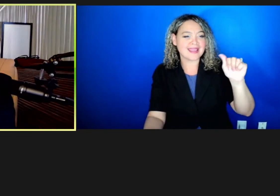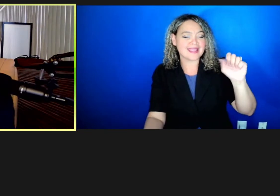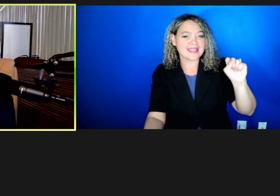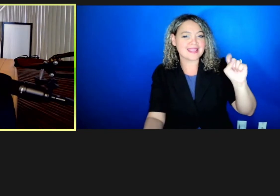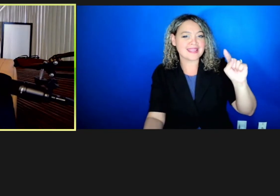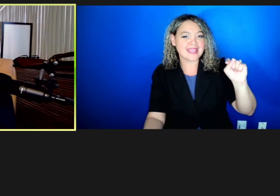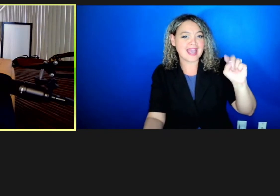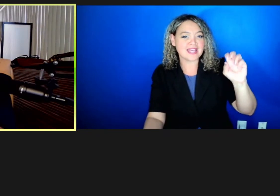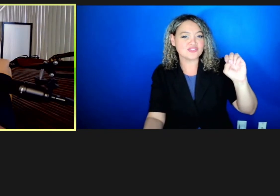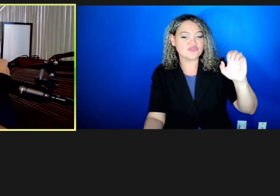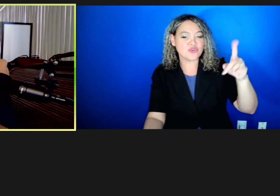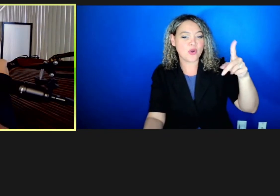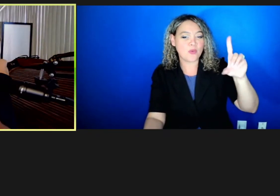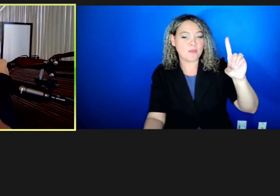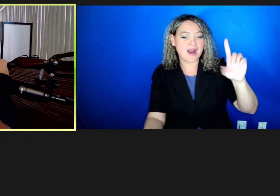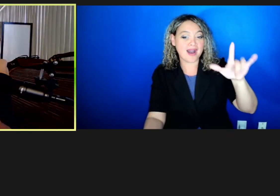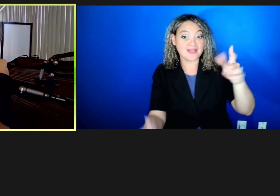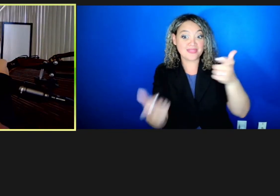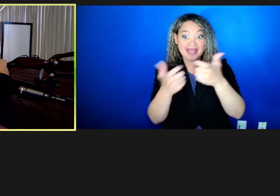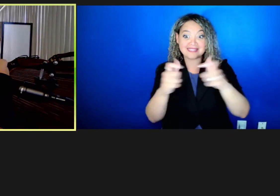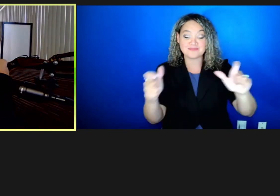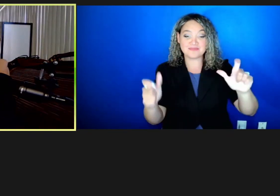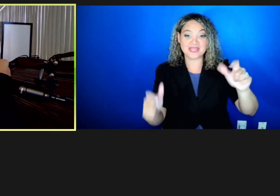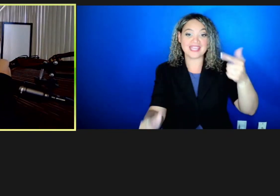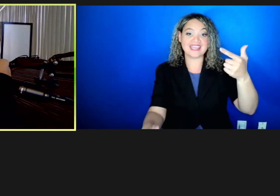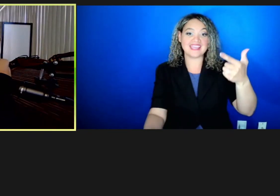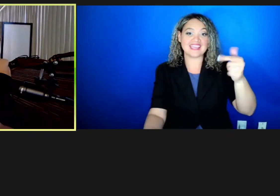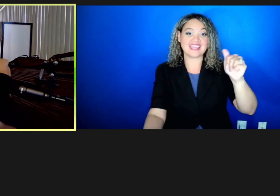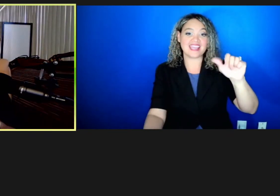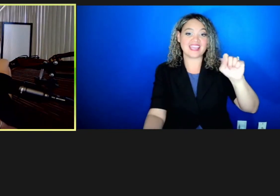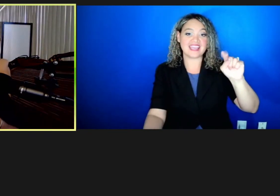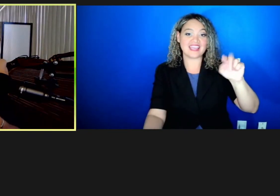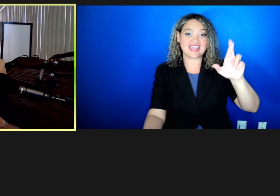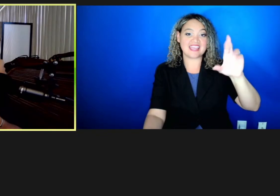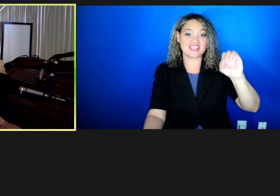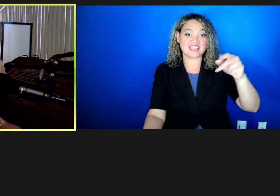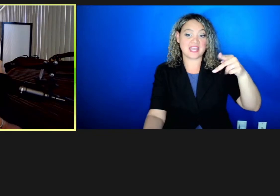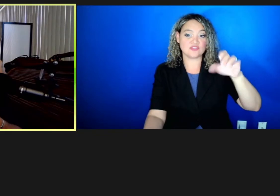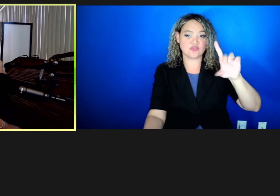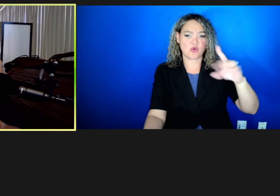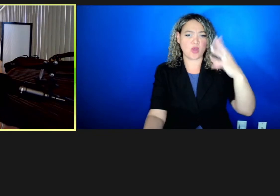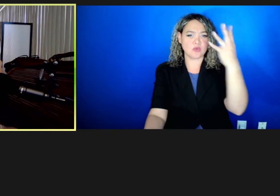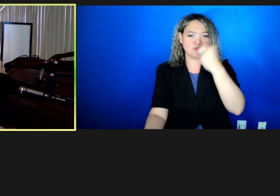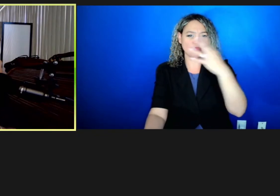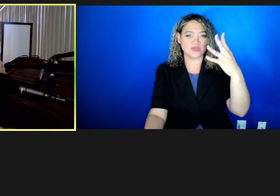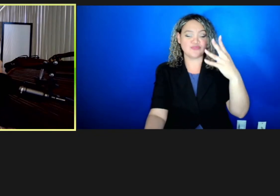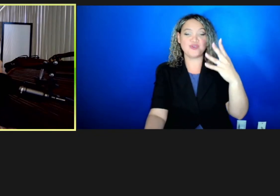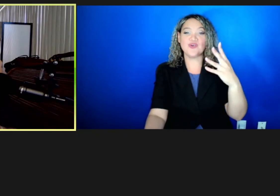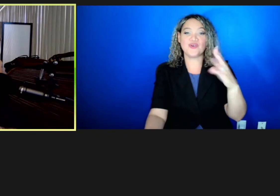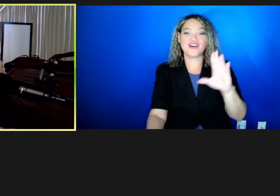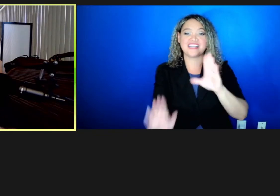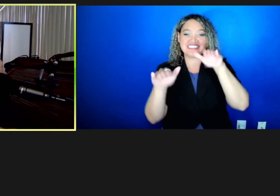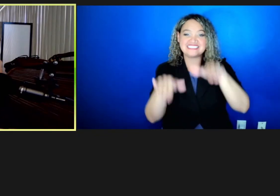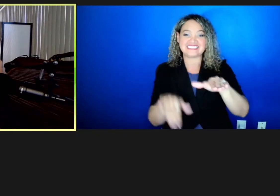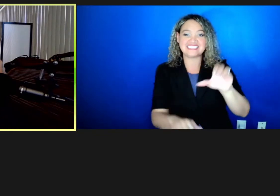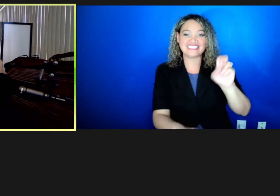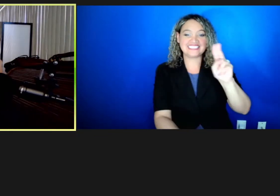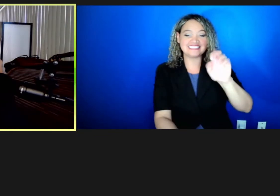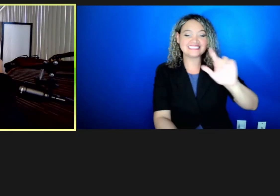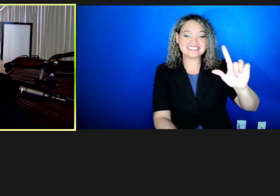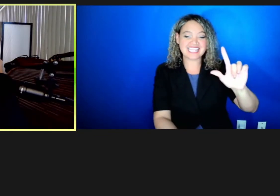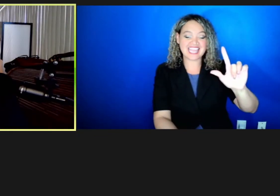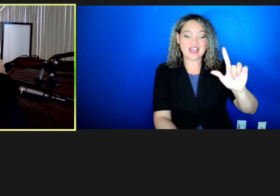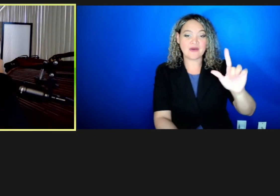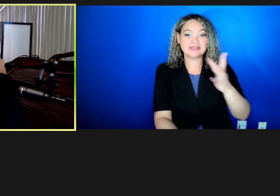Gastropods. So this is a large marine gastropod, also known as a beautiful sea snail, and quite a delicacy. Any of you